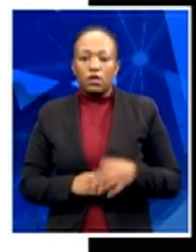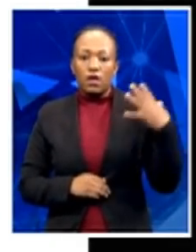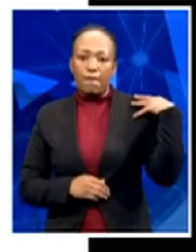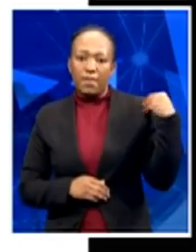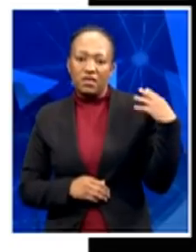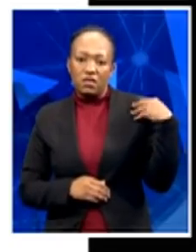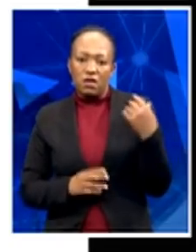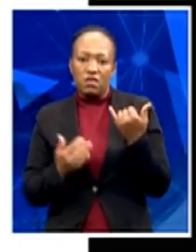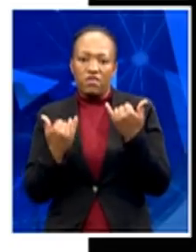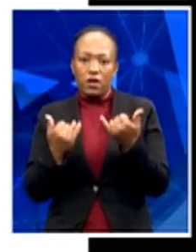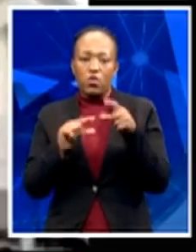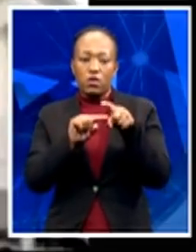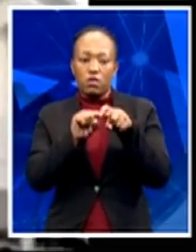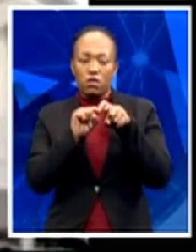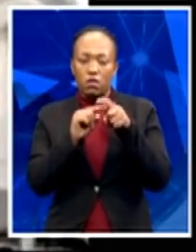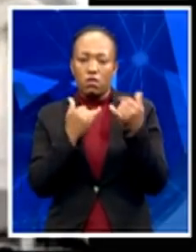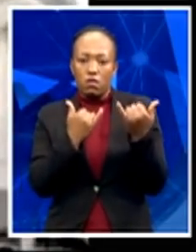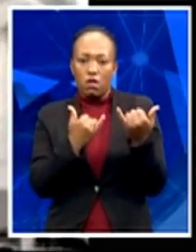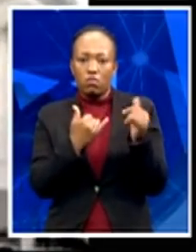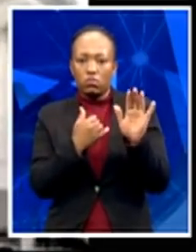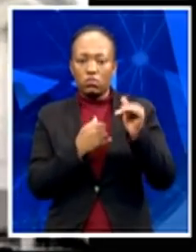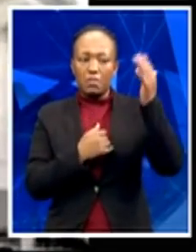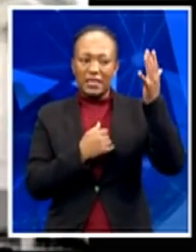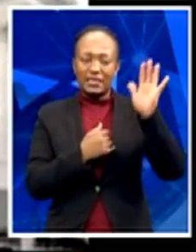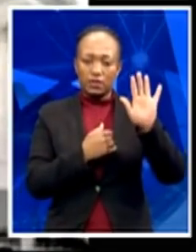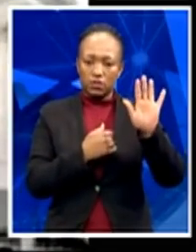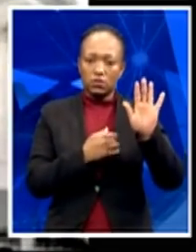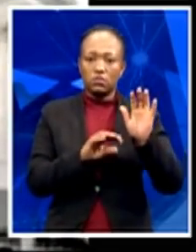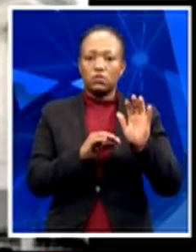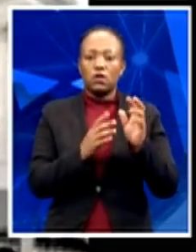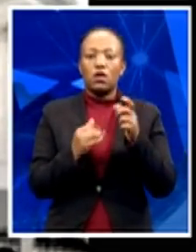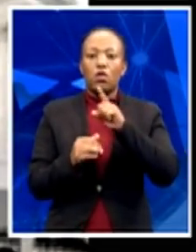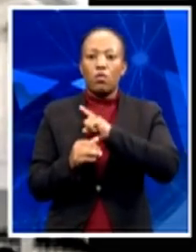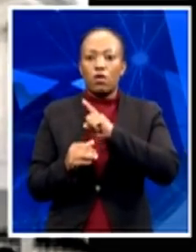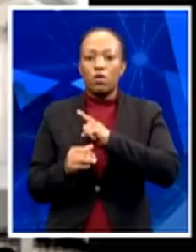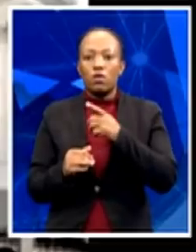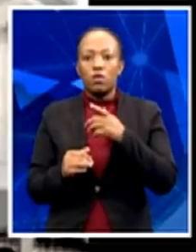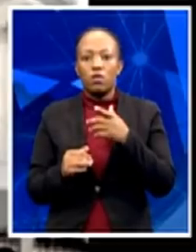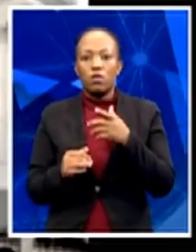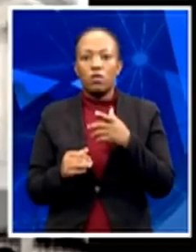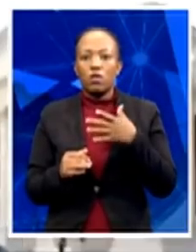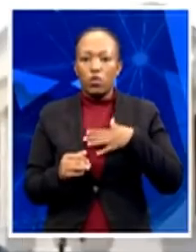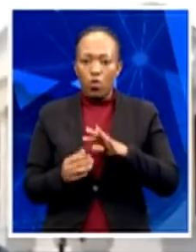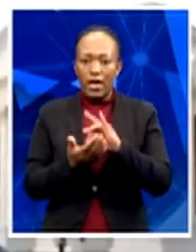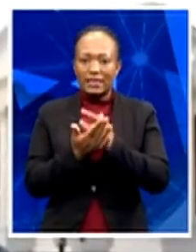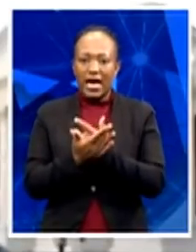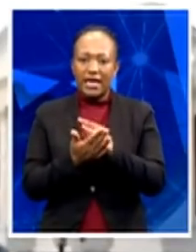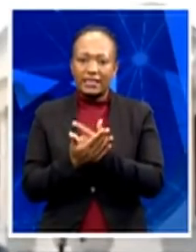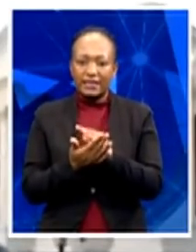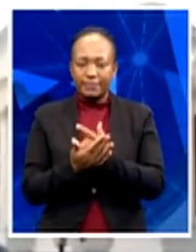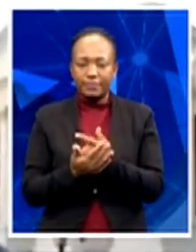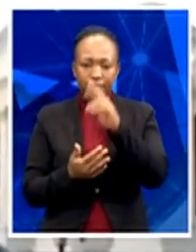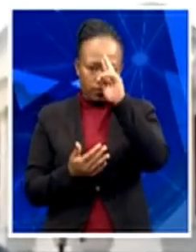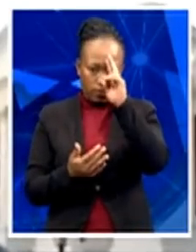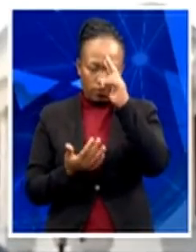we want to actually, as I was saying in the chat that I've received, the members would like to interact with the minister before